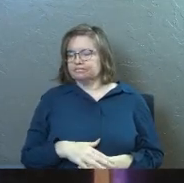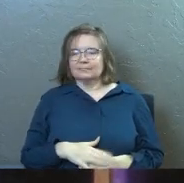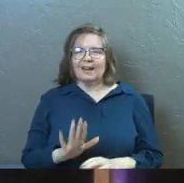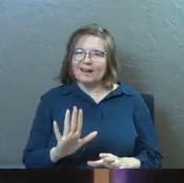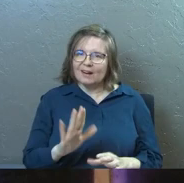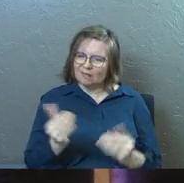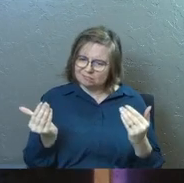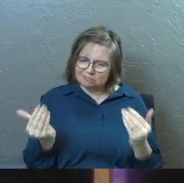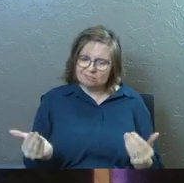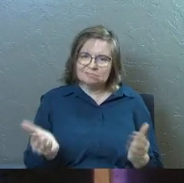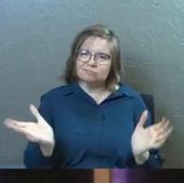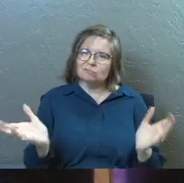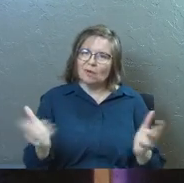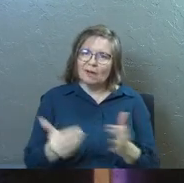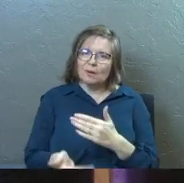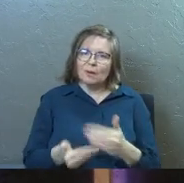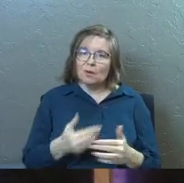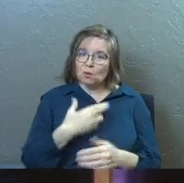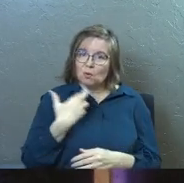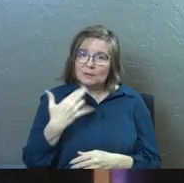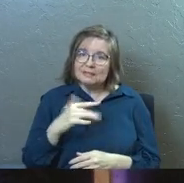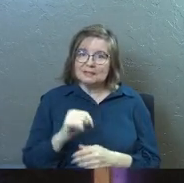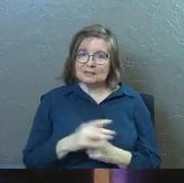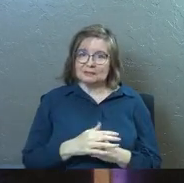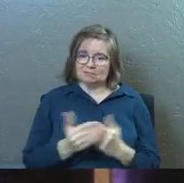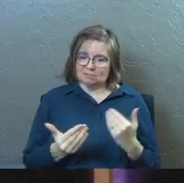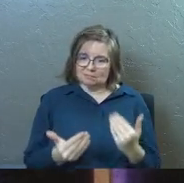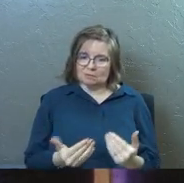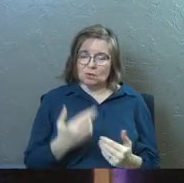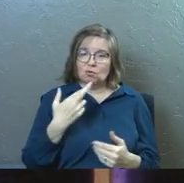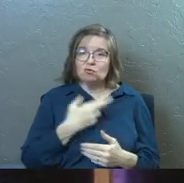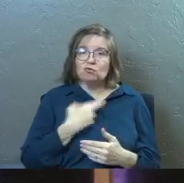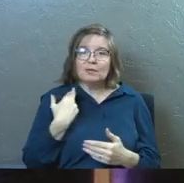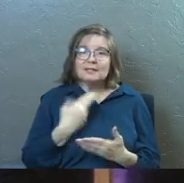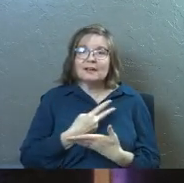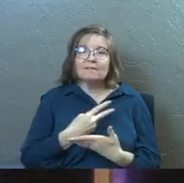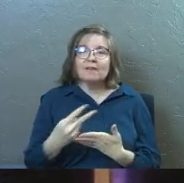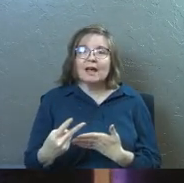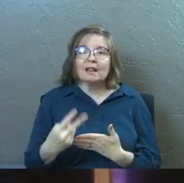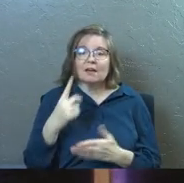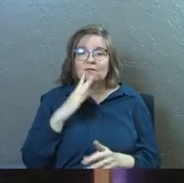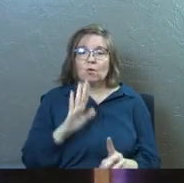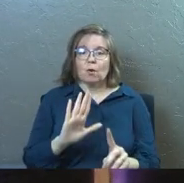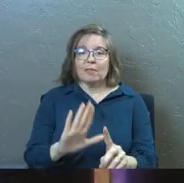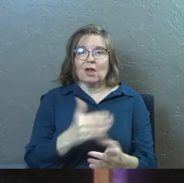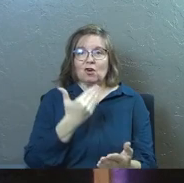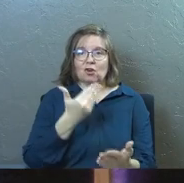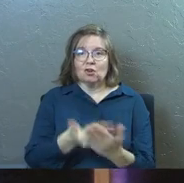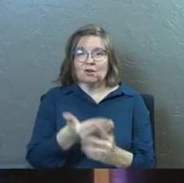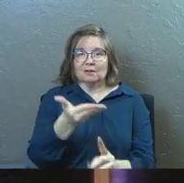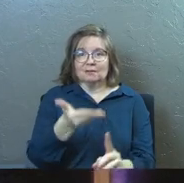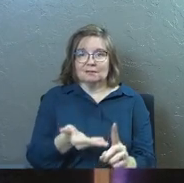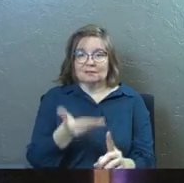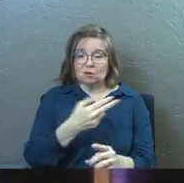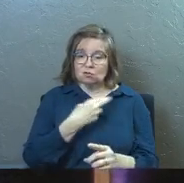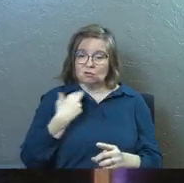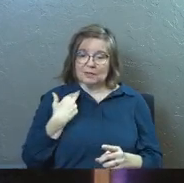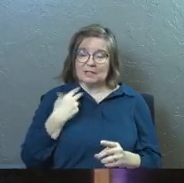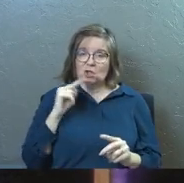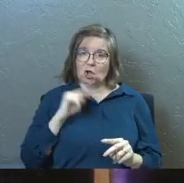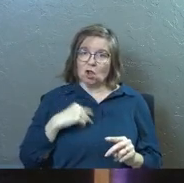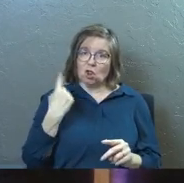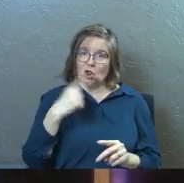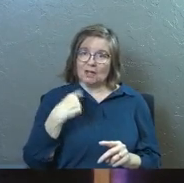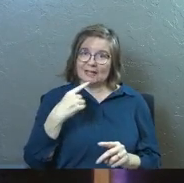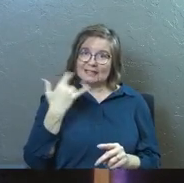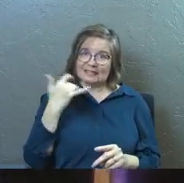Now enter it anyway. Risk it. Risk failing. for their good. Risk